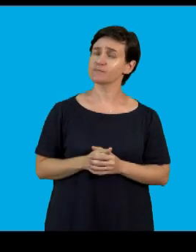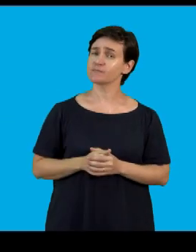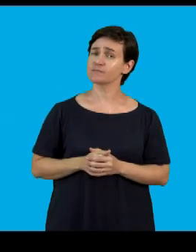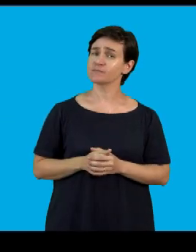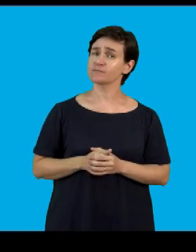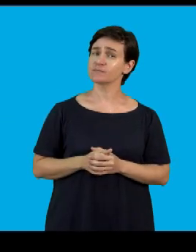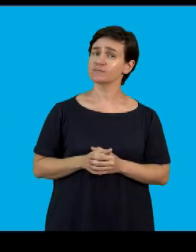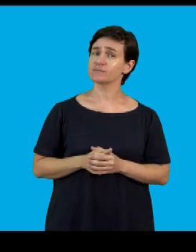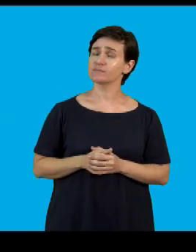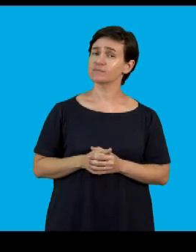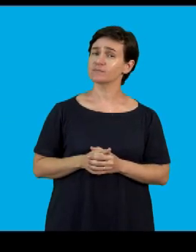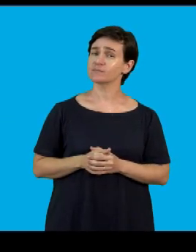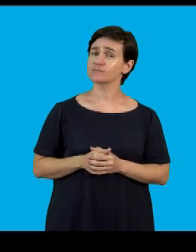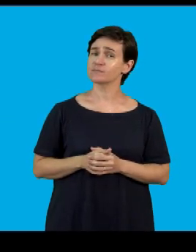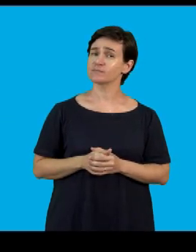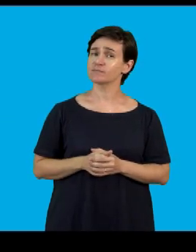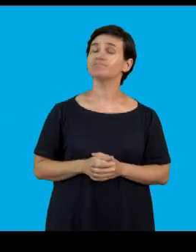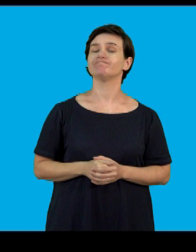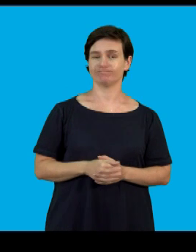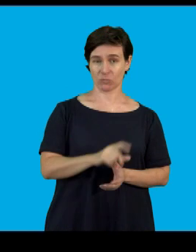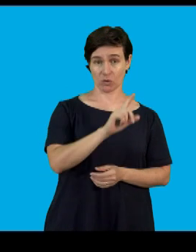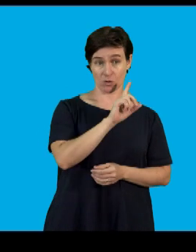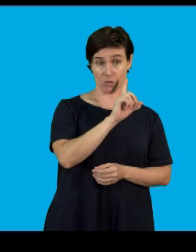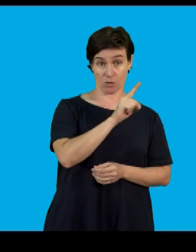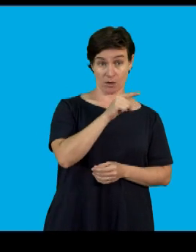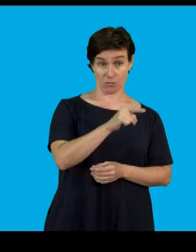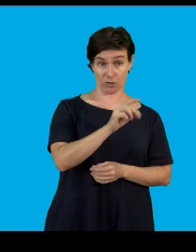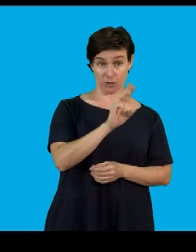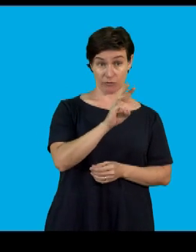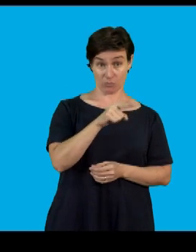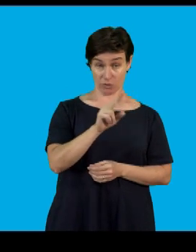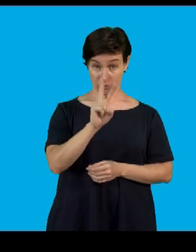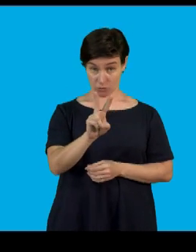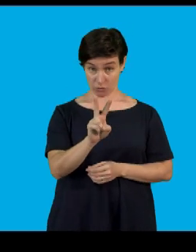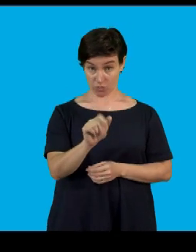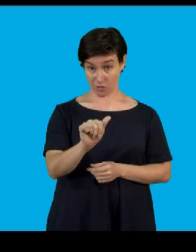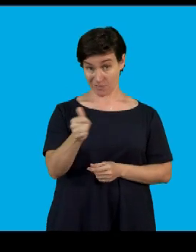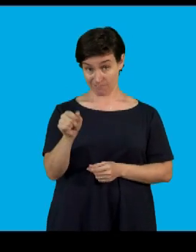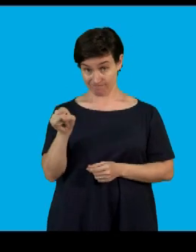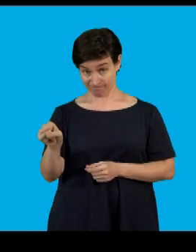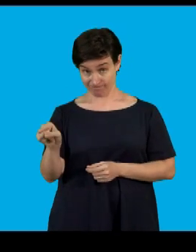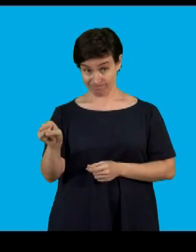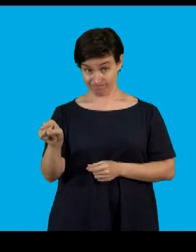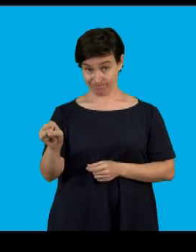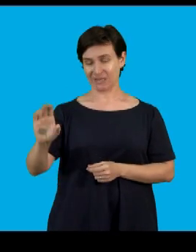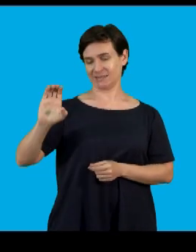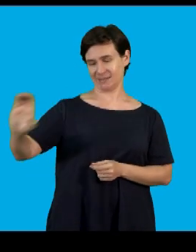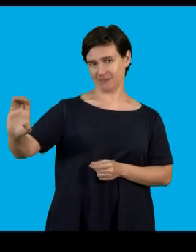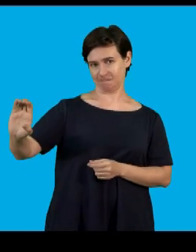Okay, yes, it's not A. It's definitely not B, but the correct answer is